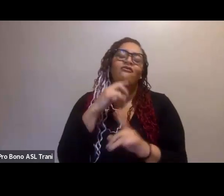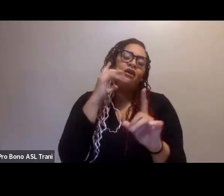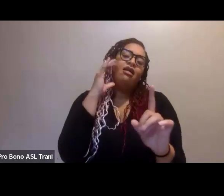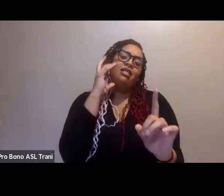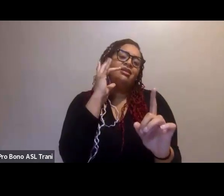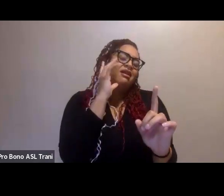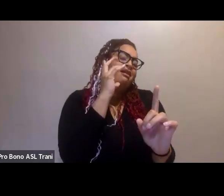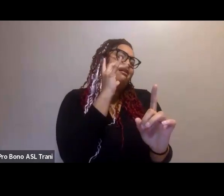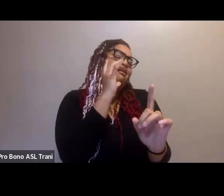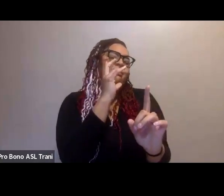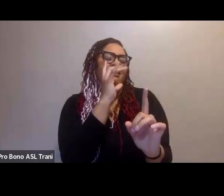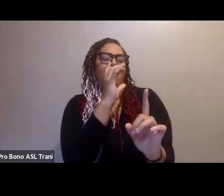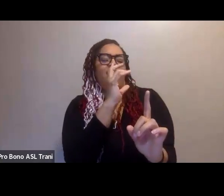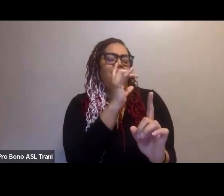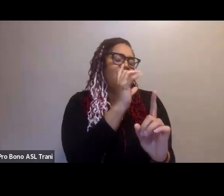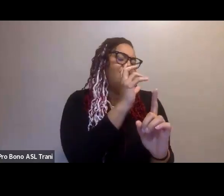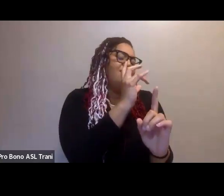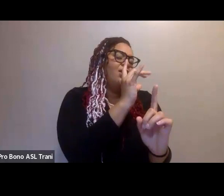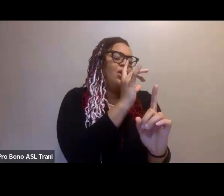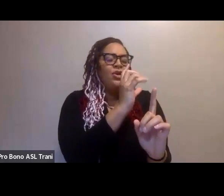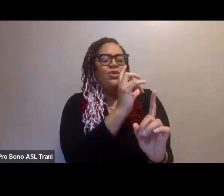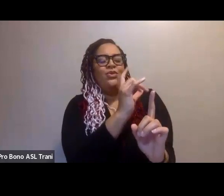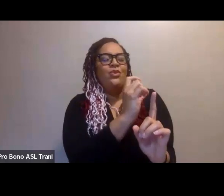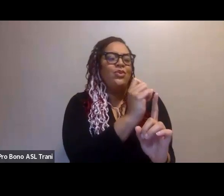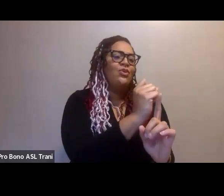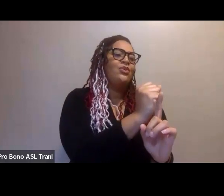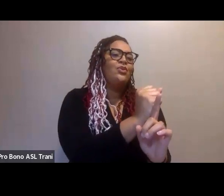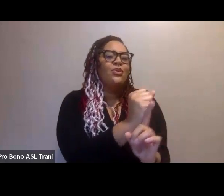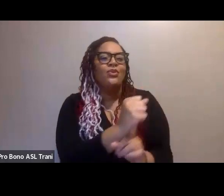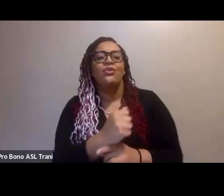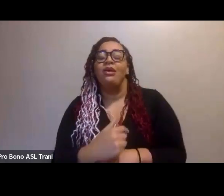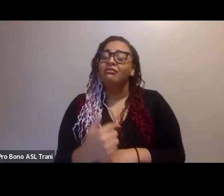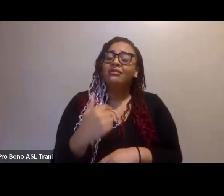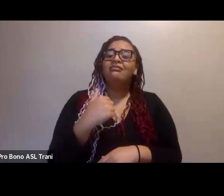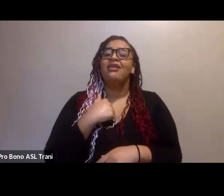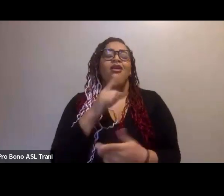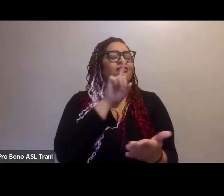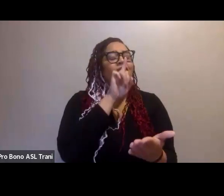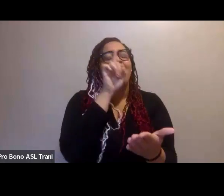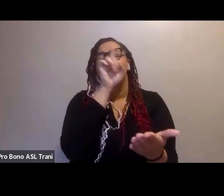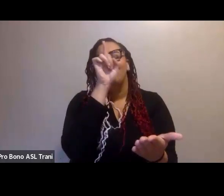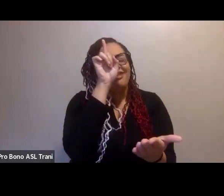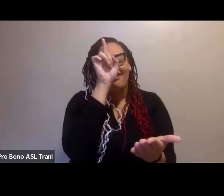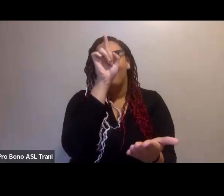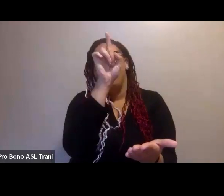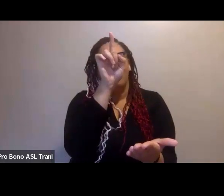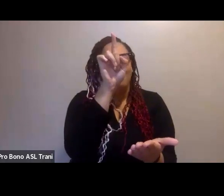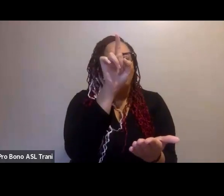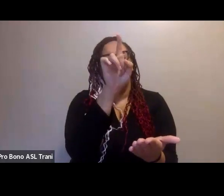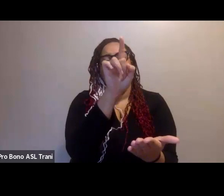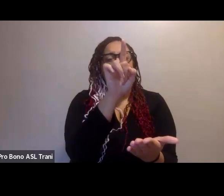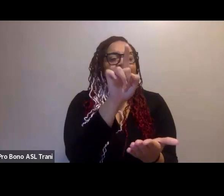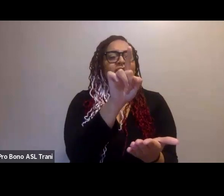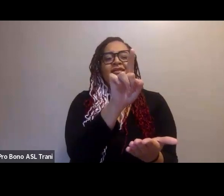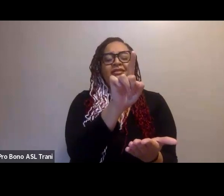I'm falling down, so into you. I'm falling